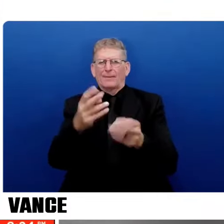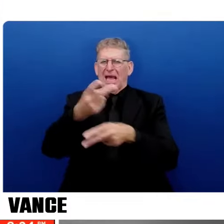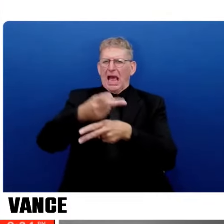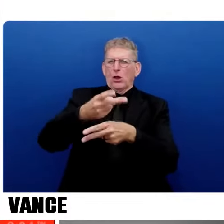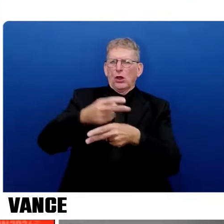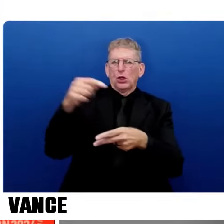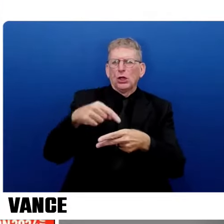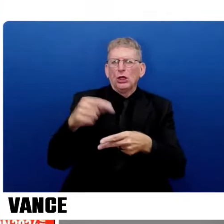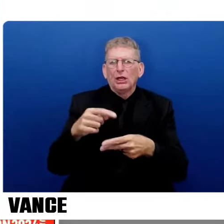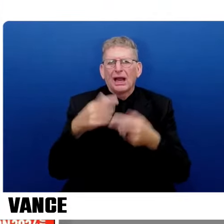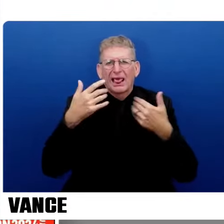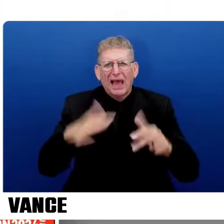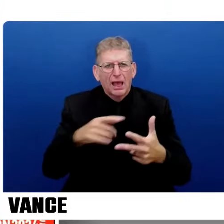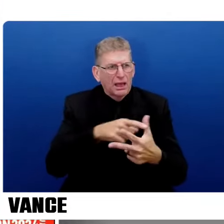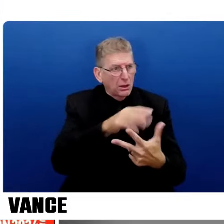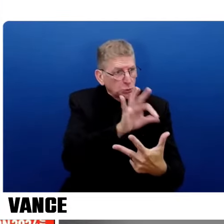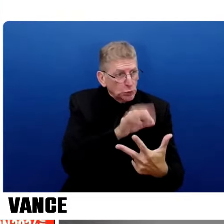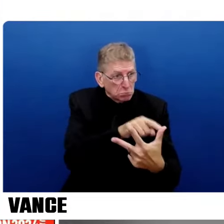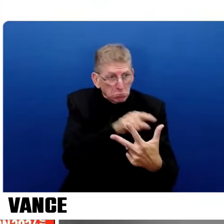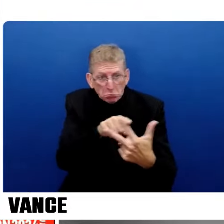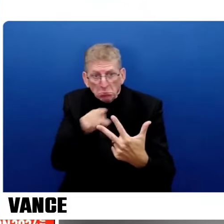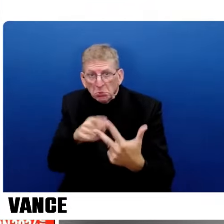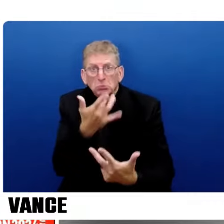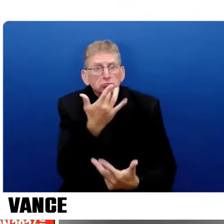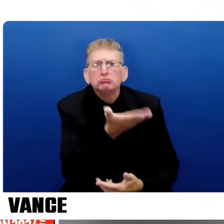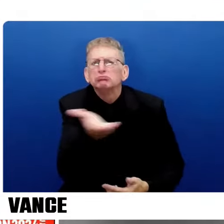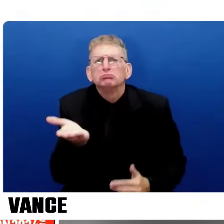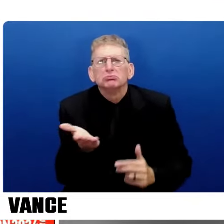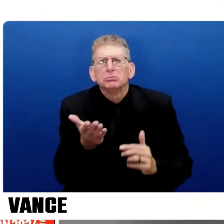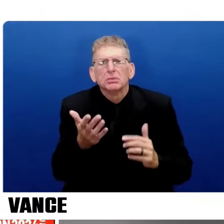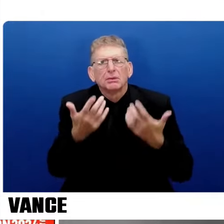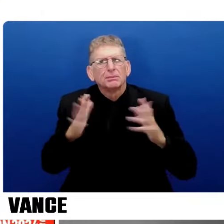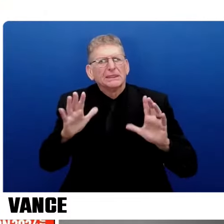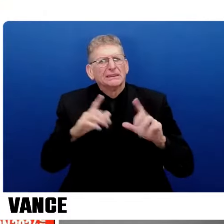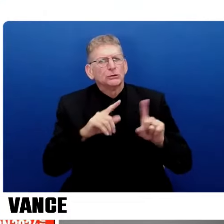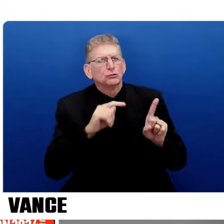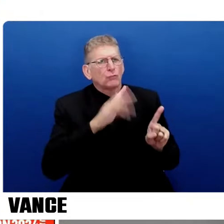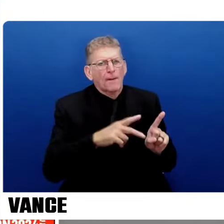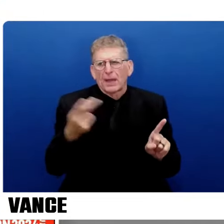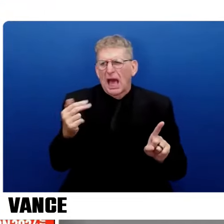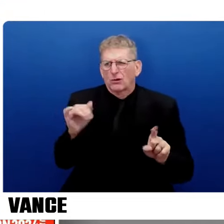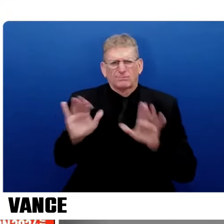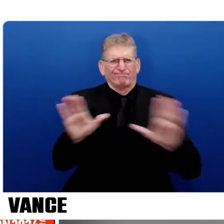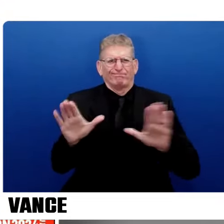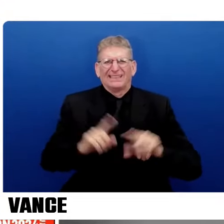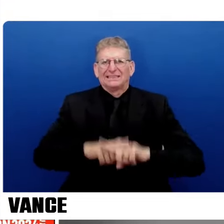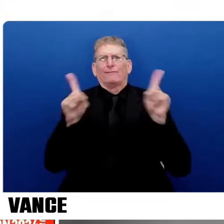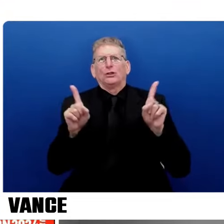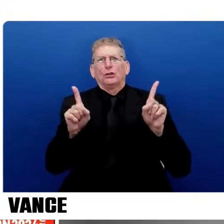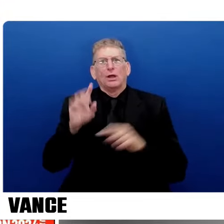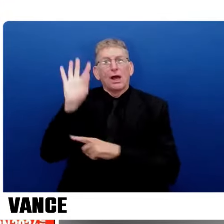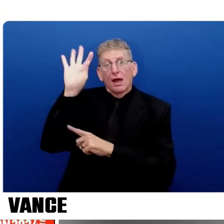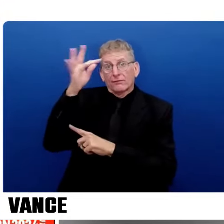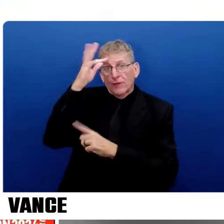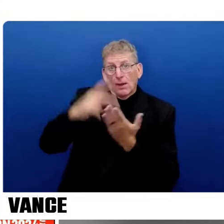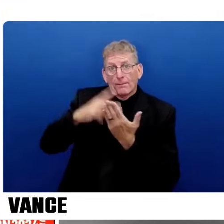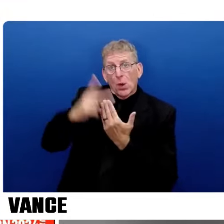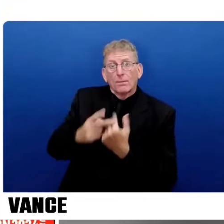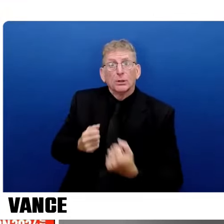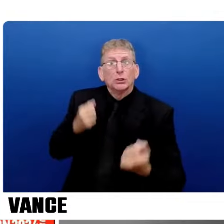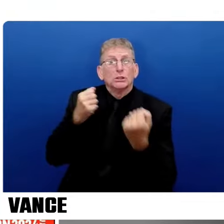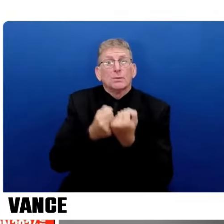Kamala Harris's approach. I mean, look, if you look at the federal programs that we have that support paid family leave right now, the Community Development Block